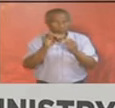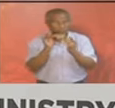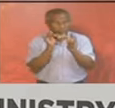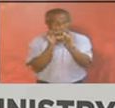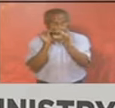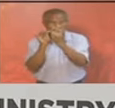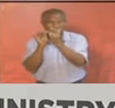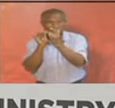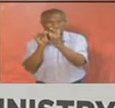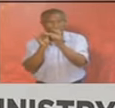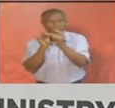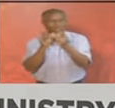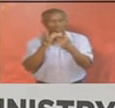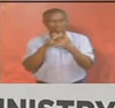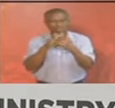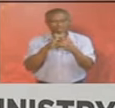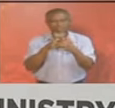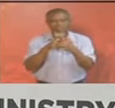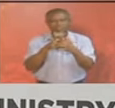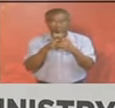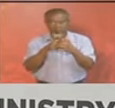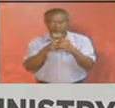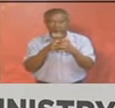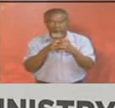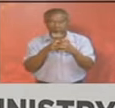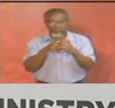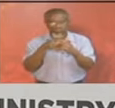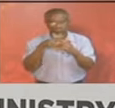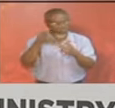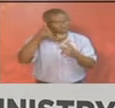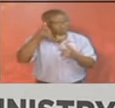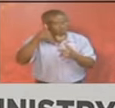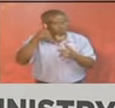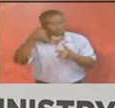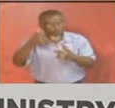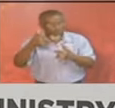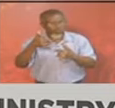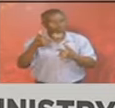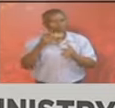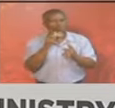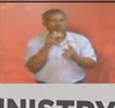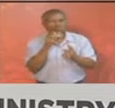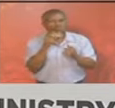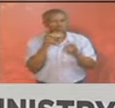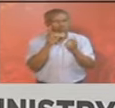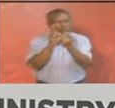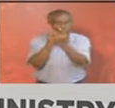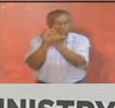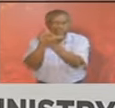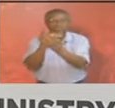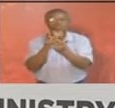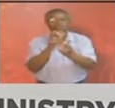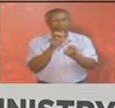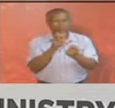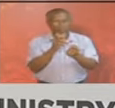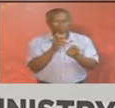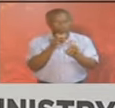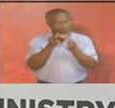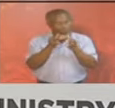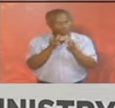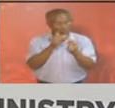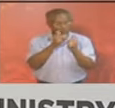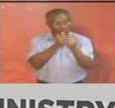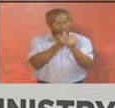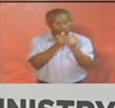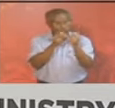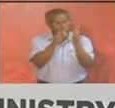contacts, and then the enforcing of the law when persons fail to comply. All these factors together